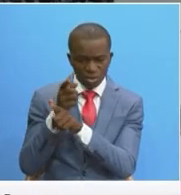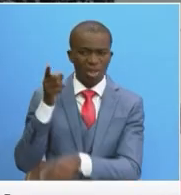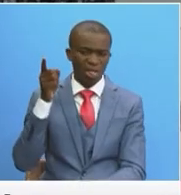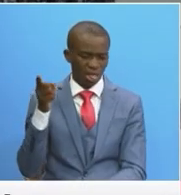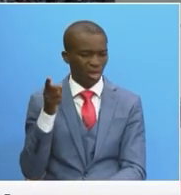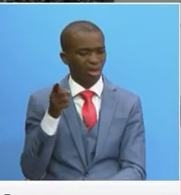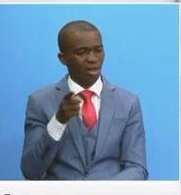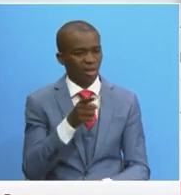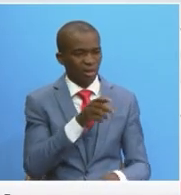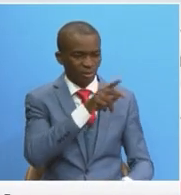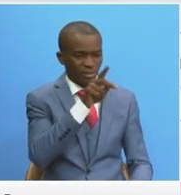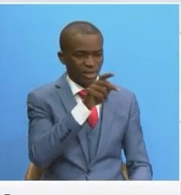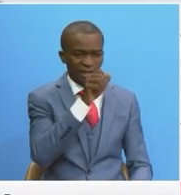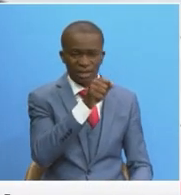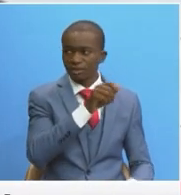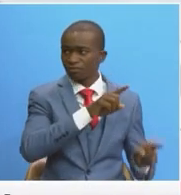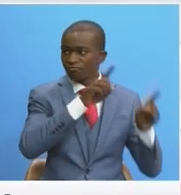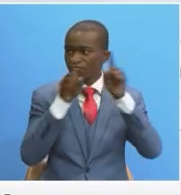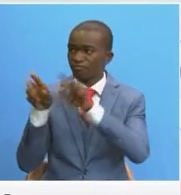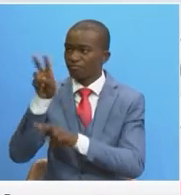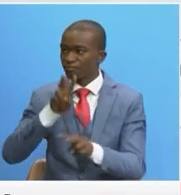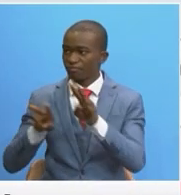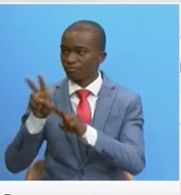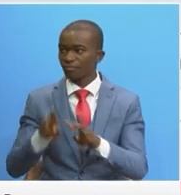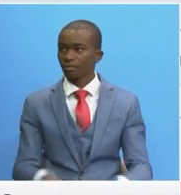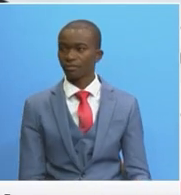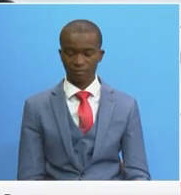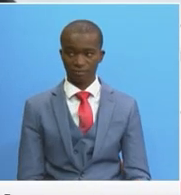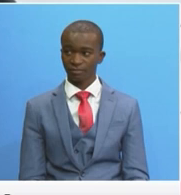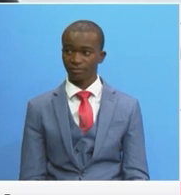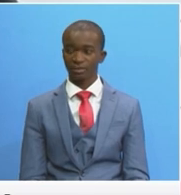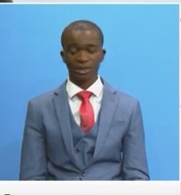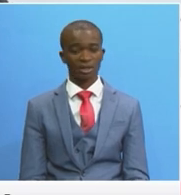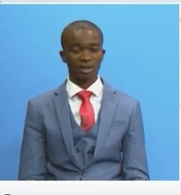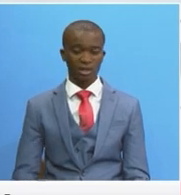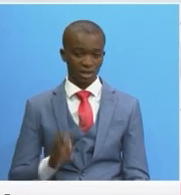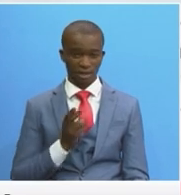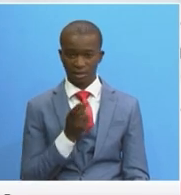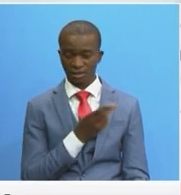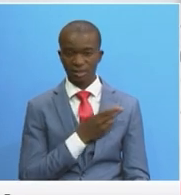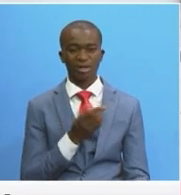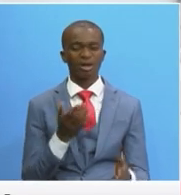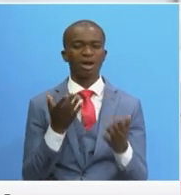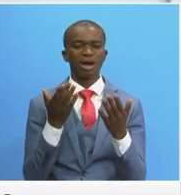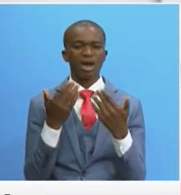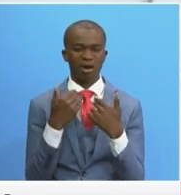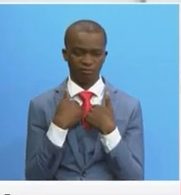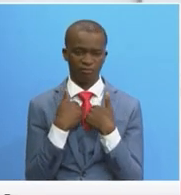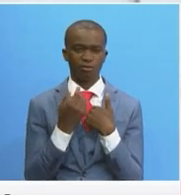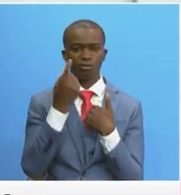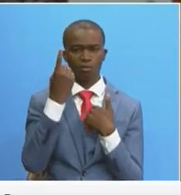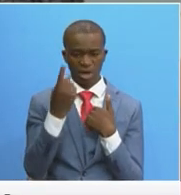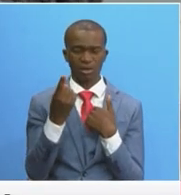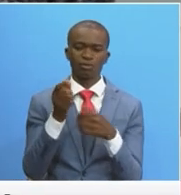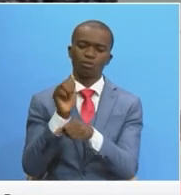Information Services staff. We only have one vehicle currently, and also to hear that we could have